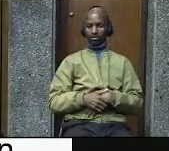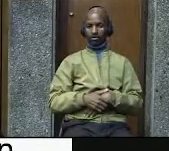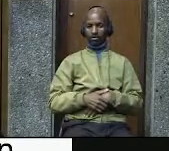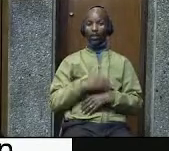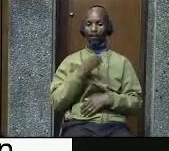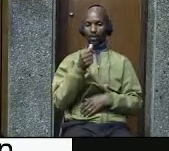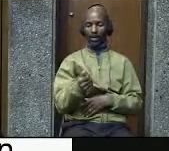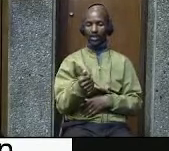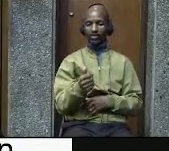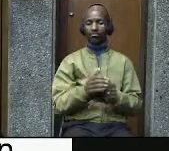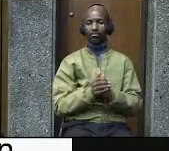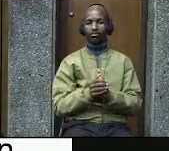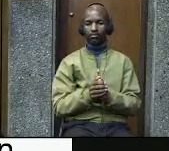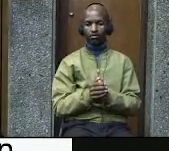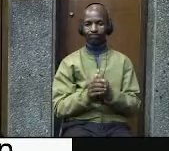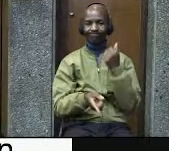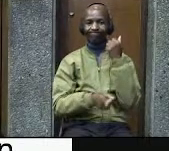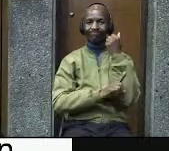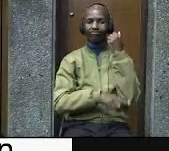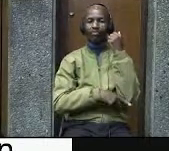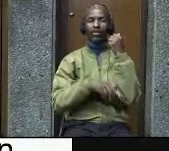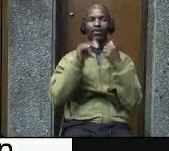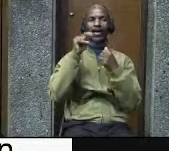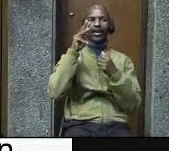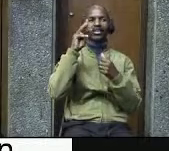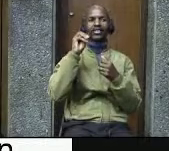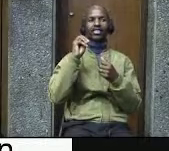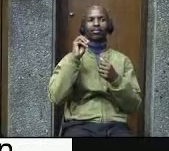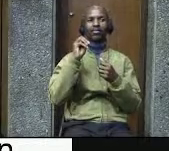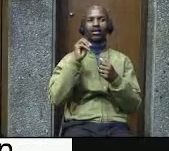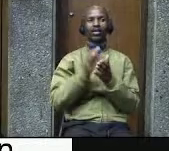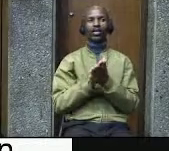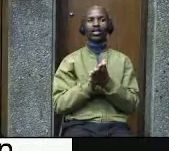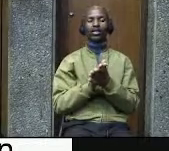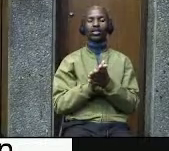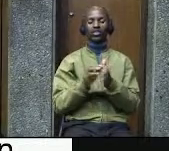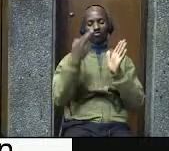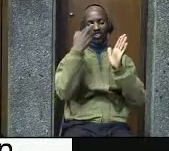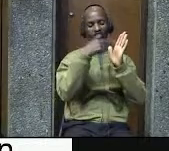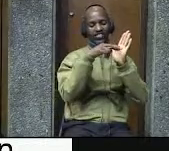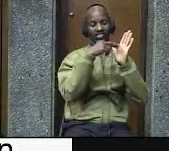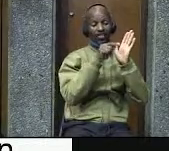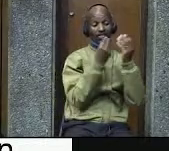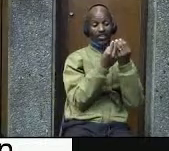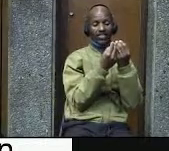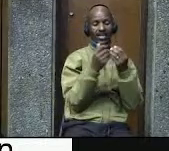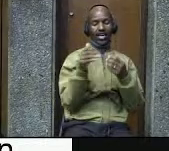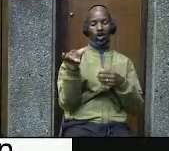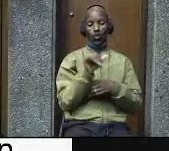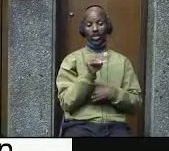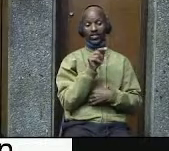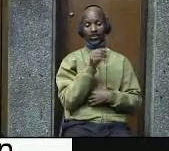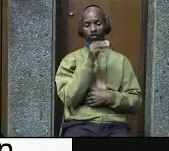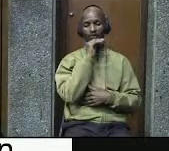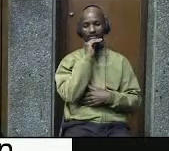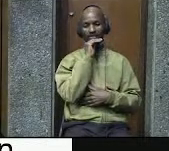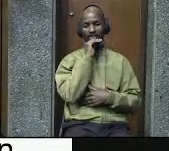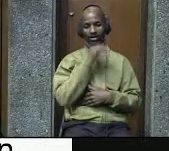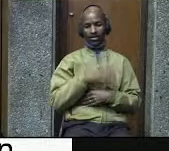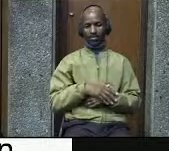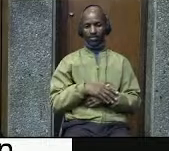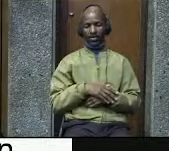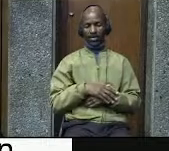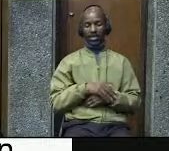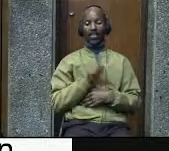expropriated. The last item is the expropriation register, which is an